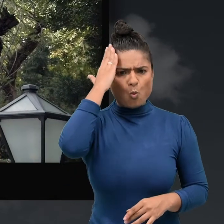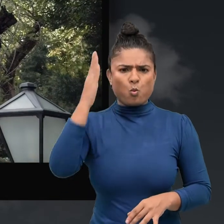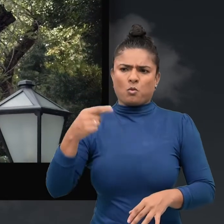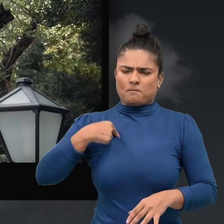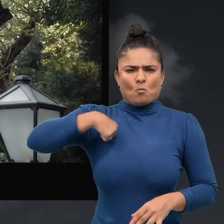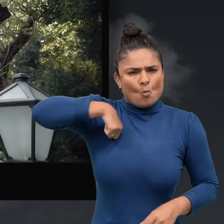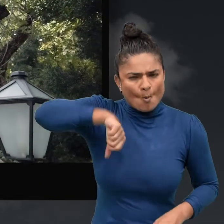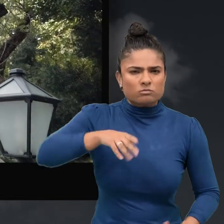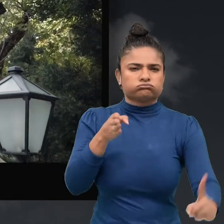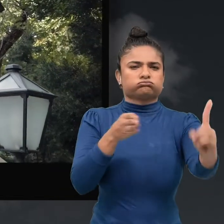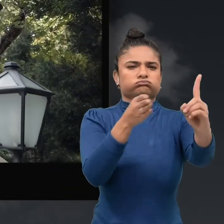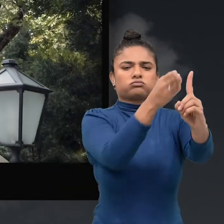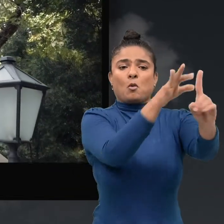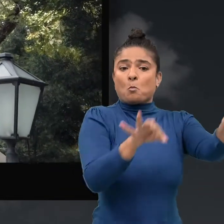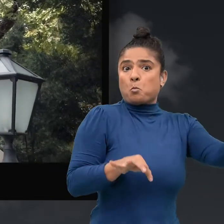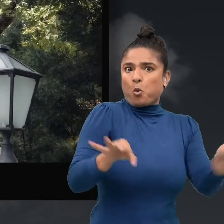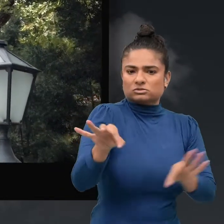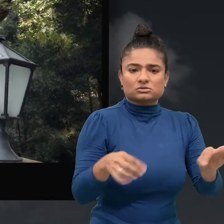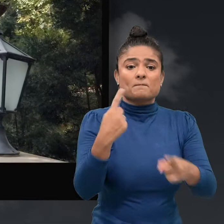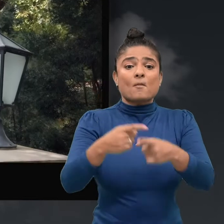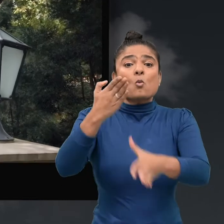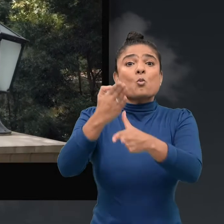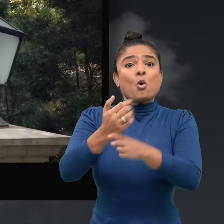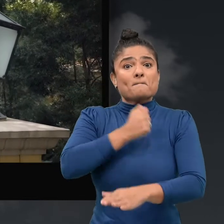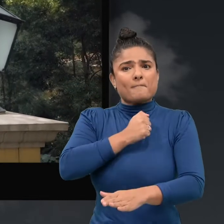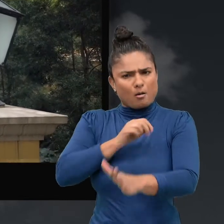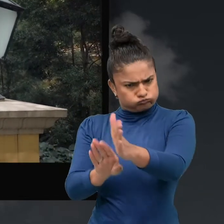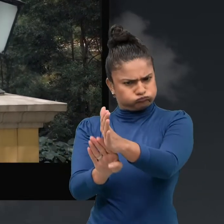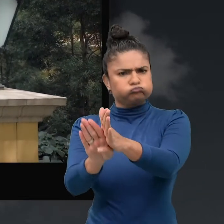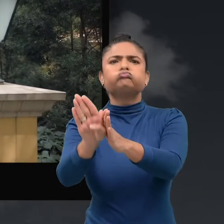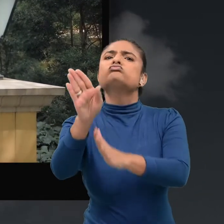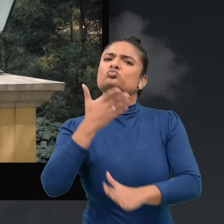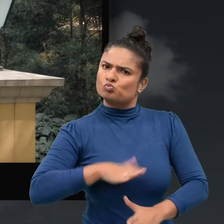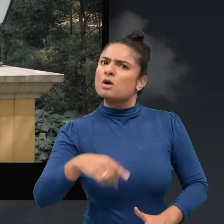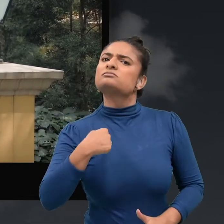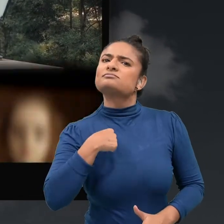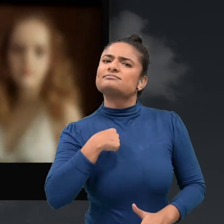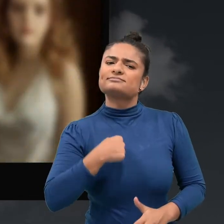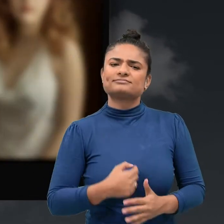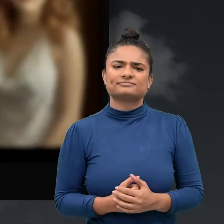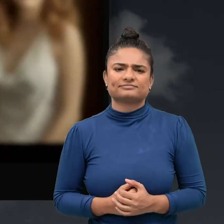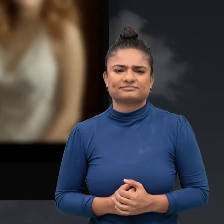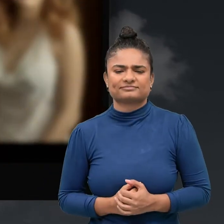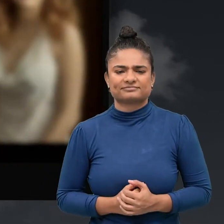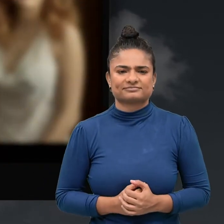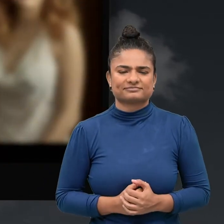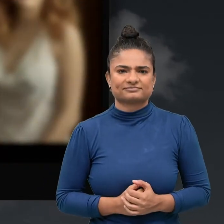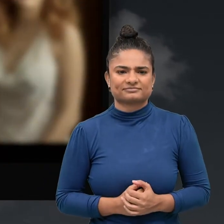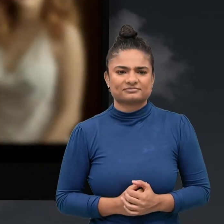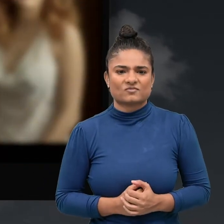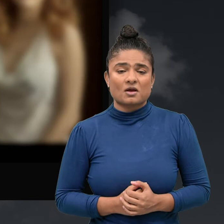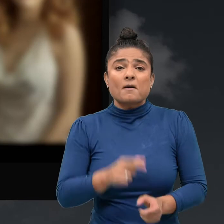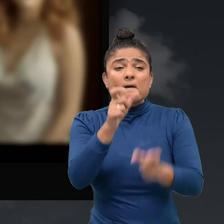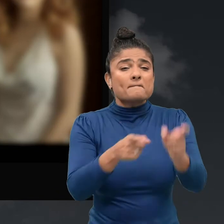because she knows that I want to modeling, and that is